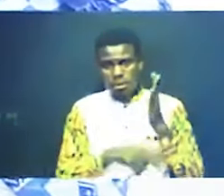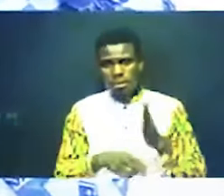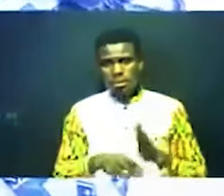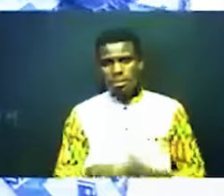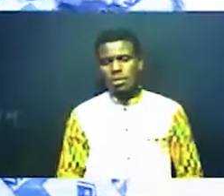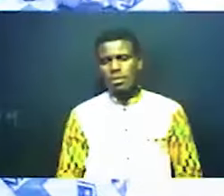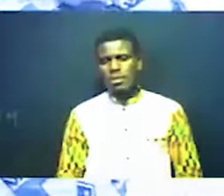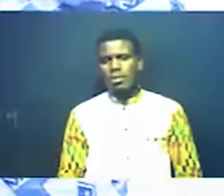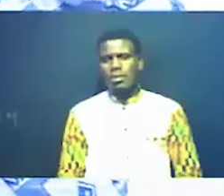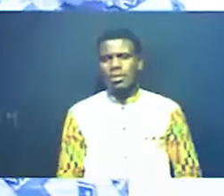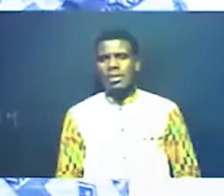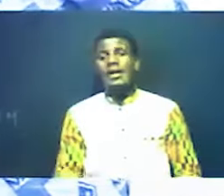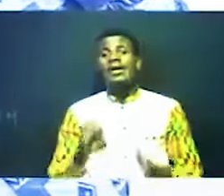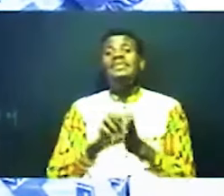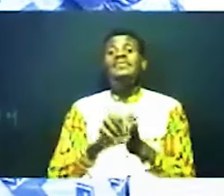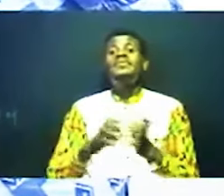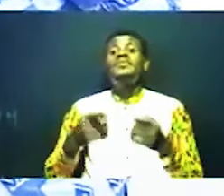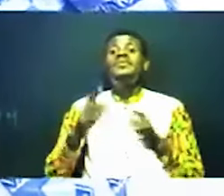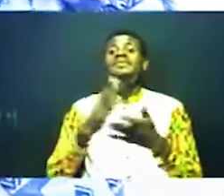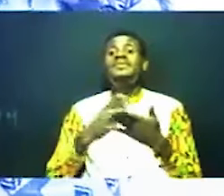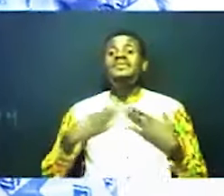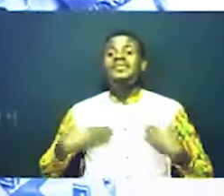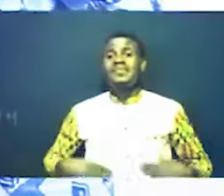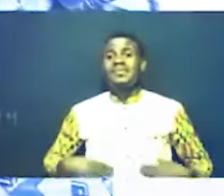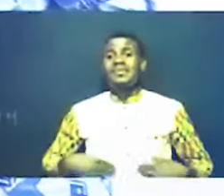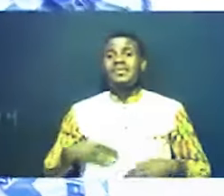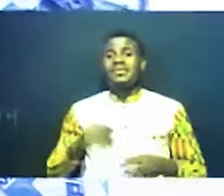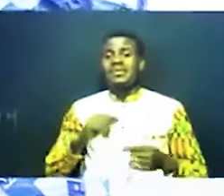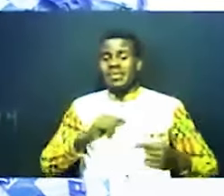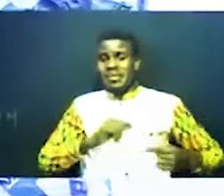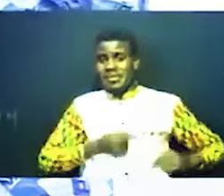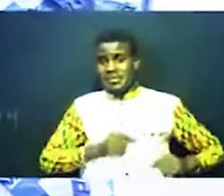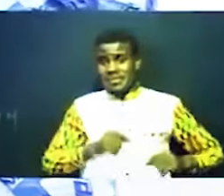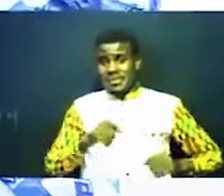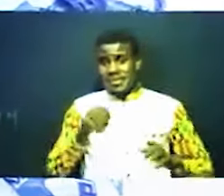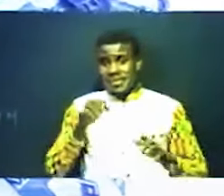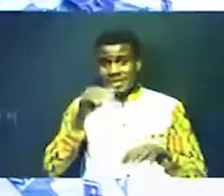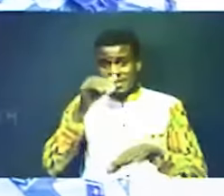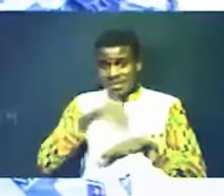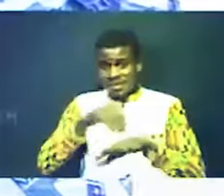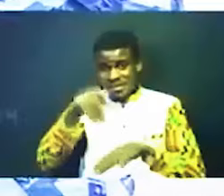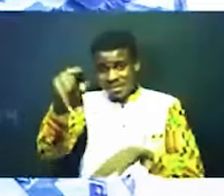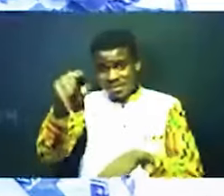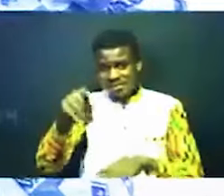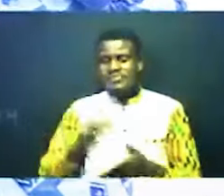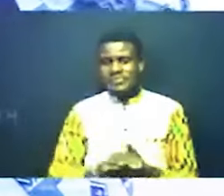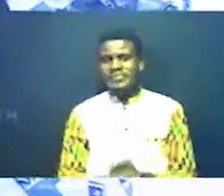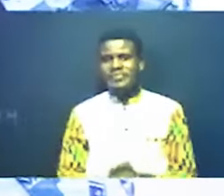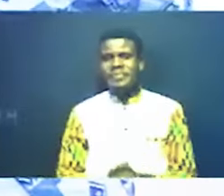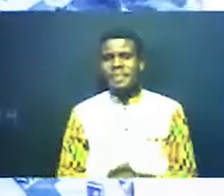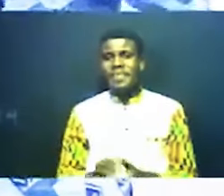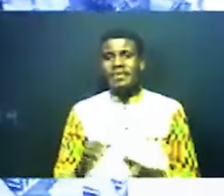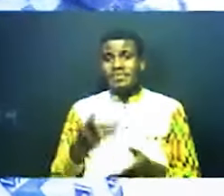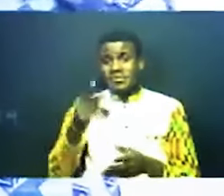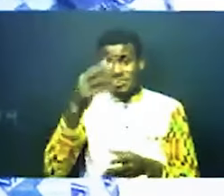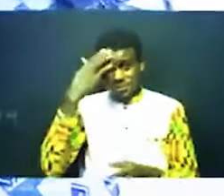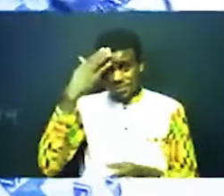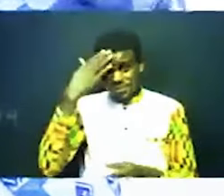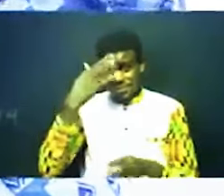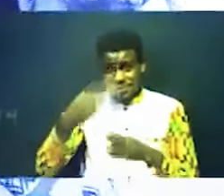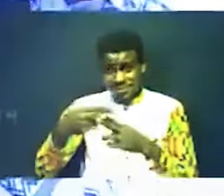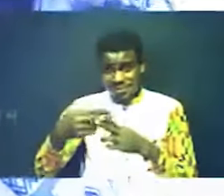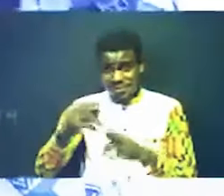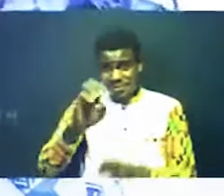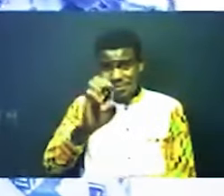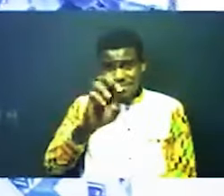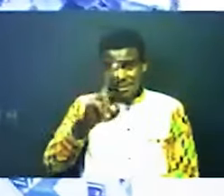at me, instead of calling me Eric Nyamekye, I say Ujafo. So be a dimi ho yawa.